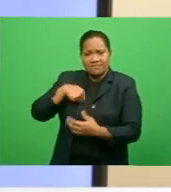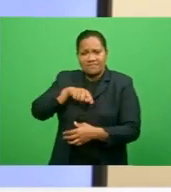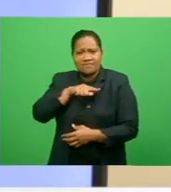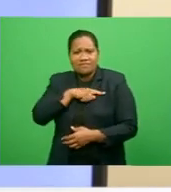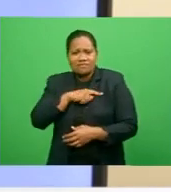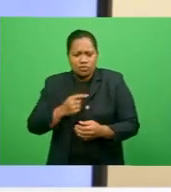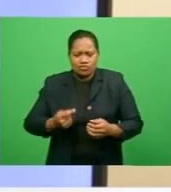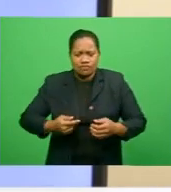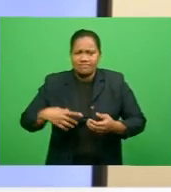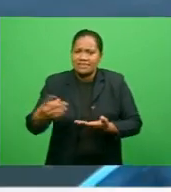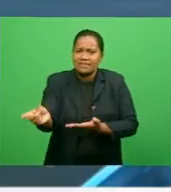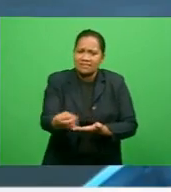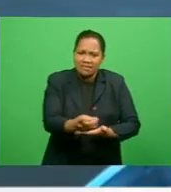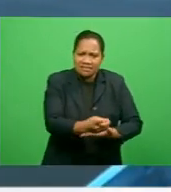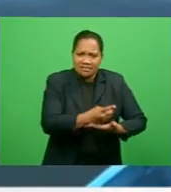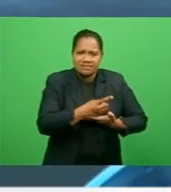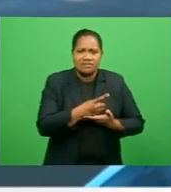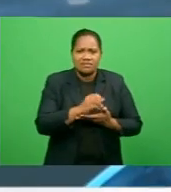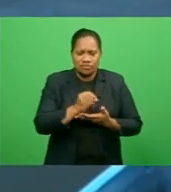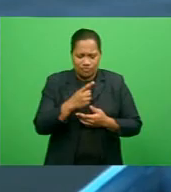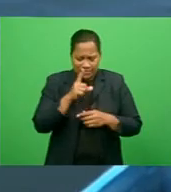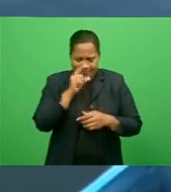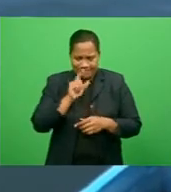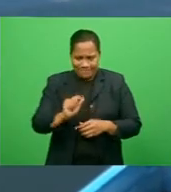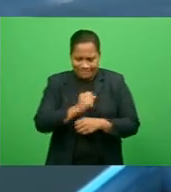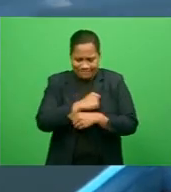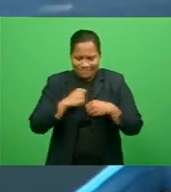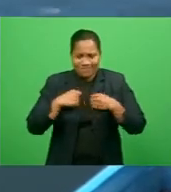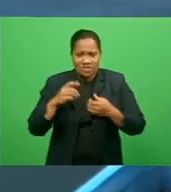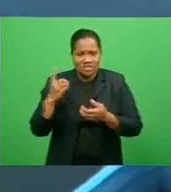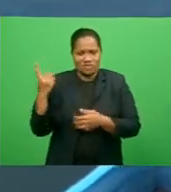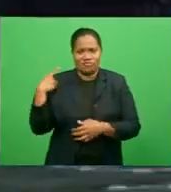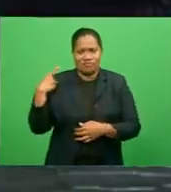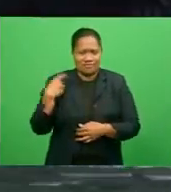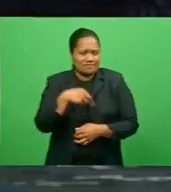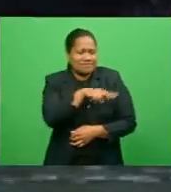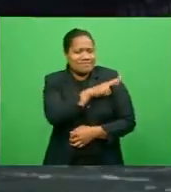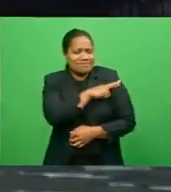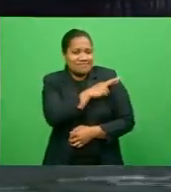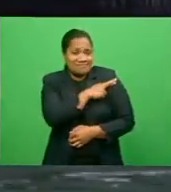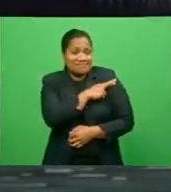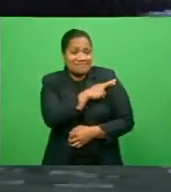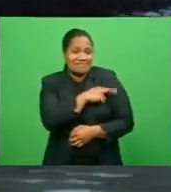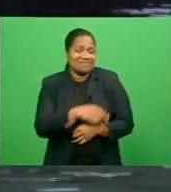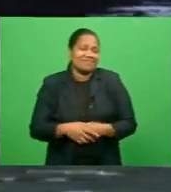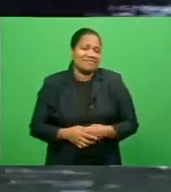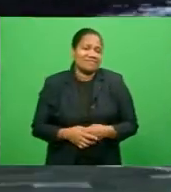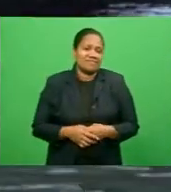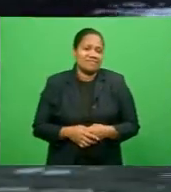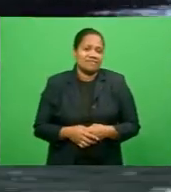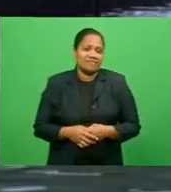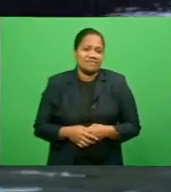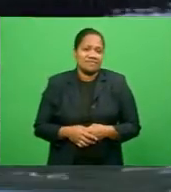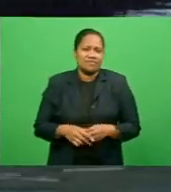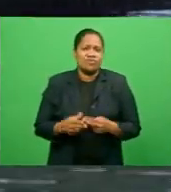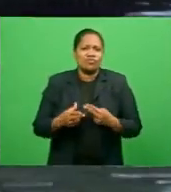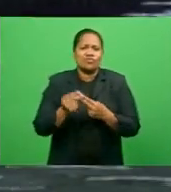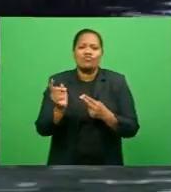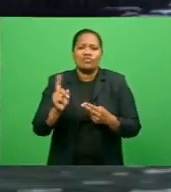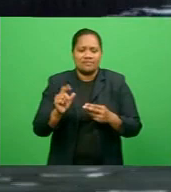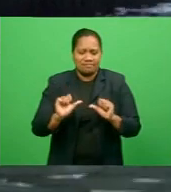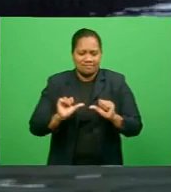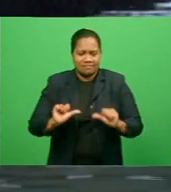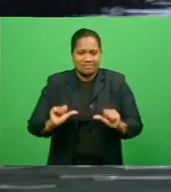data in the execution of our duties and responsibilities with regards to the security and safety of our